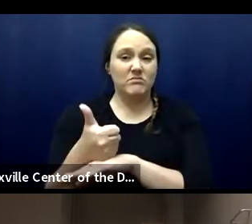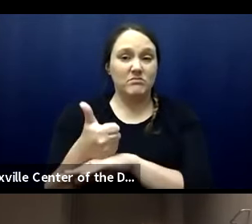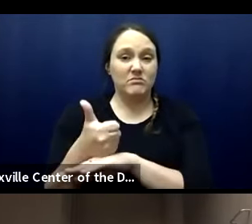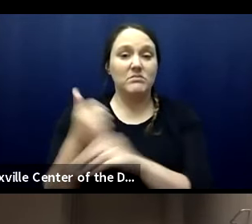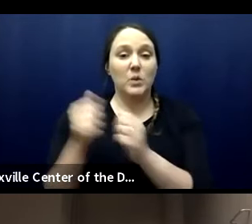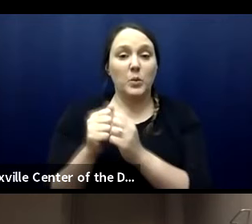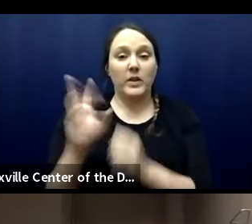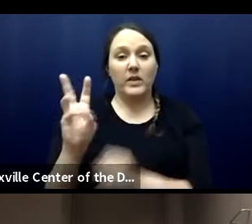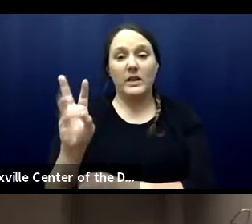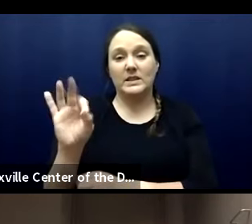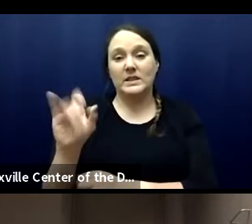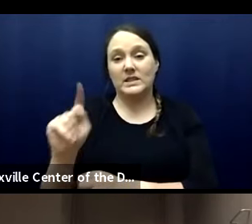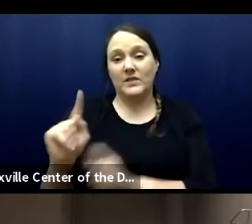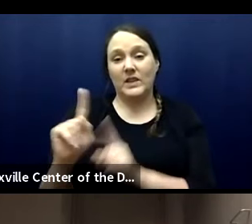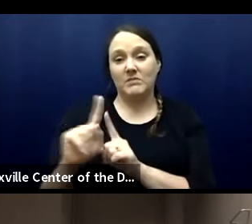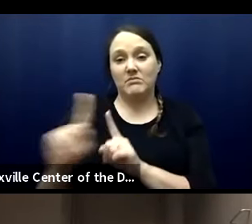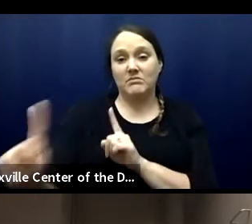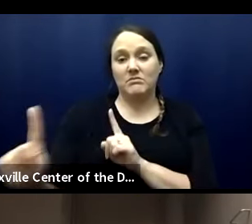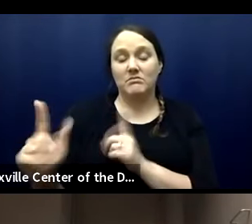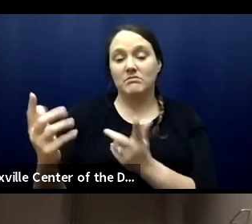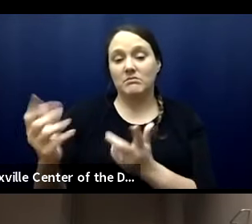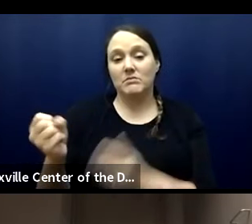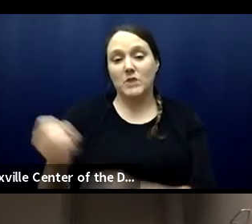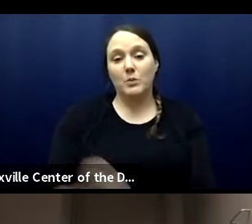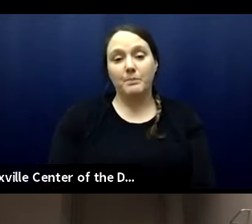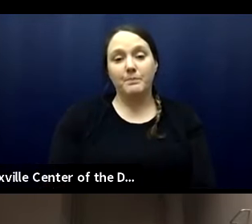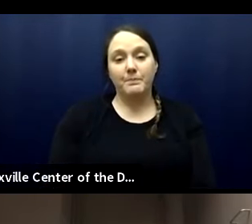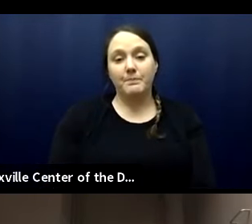6-foot spacing. So.